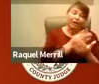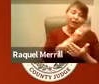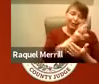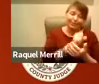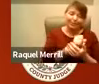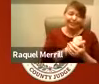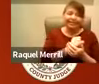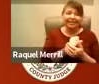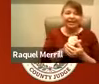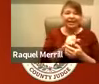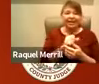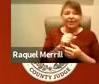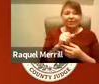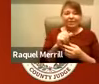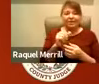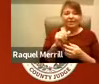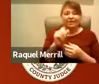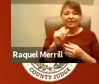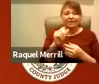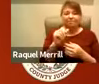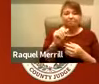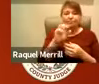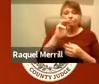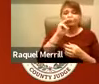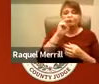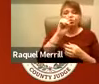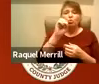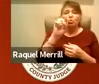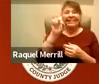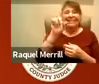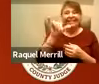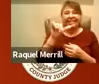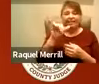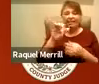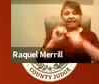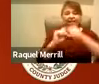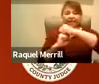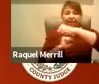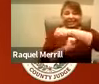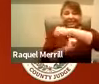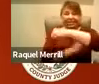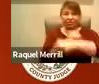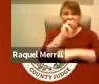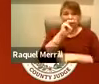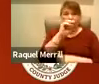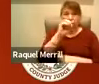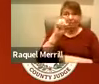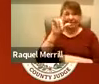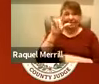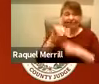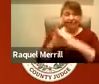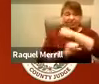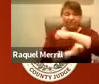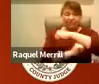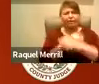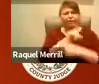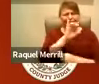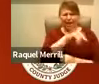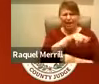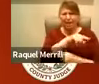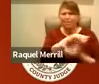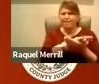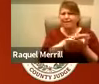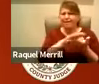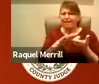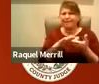Moody Foundation, which is located in Galveston, Texas, was really nice enough